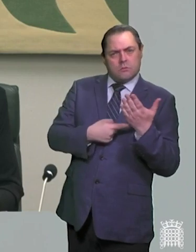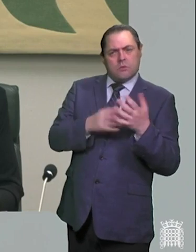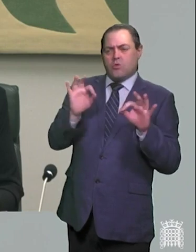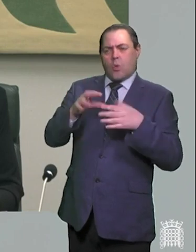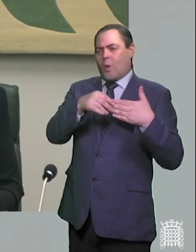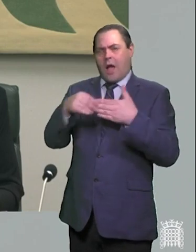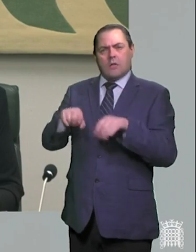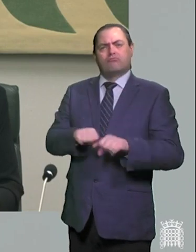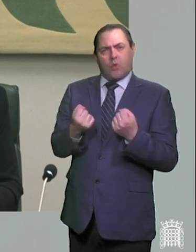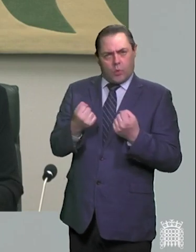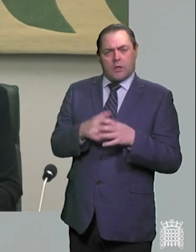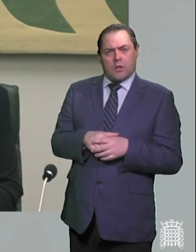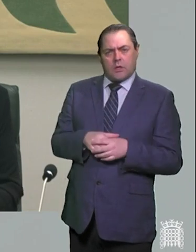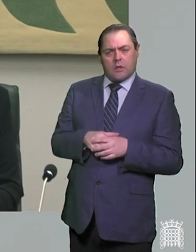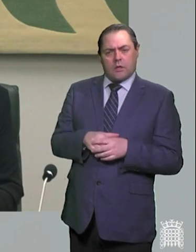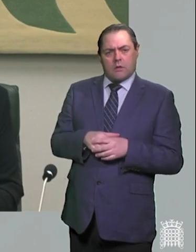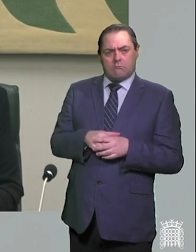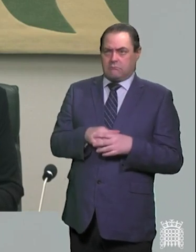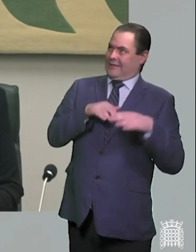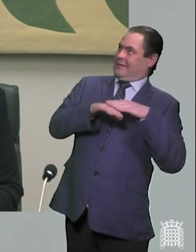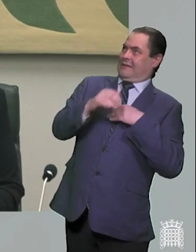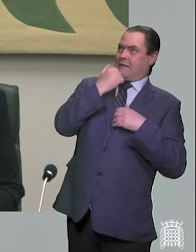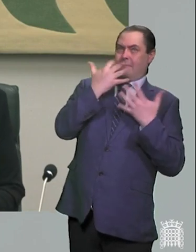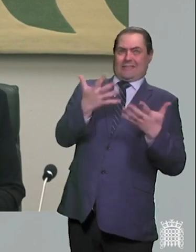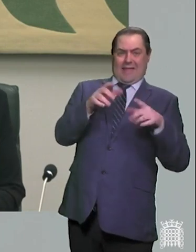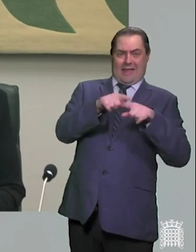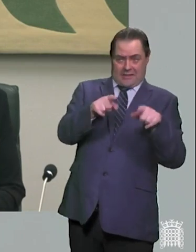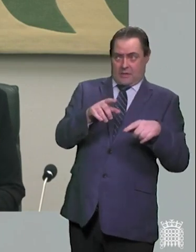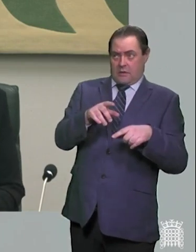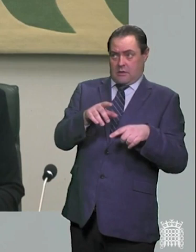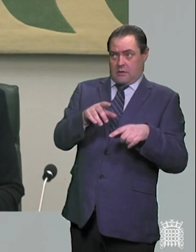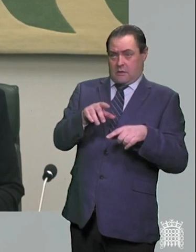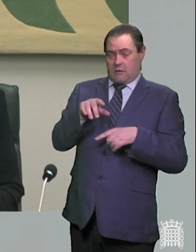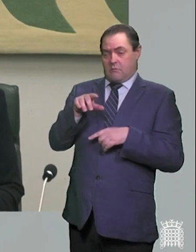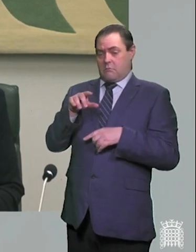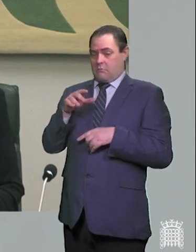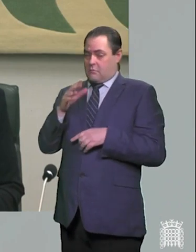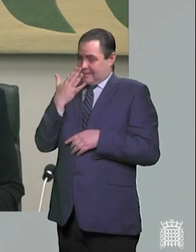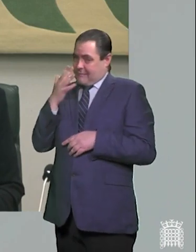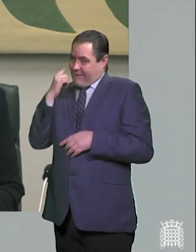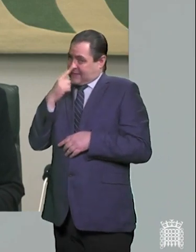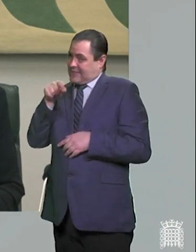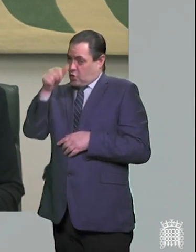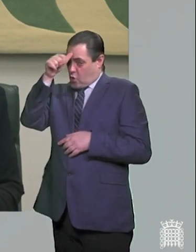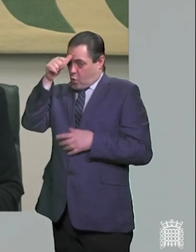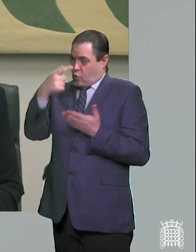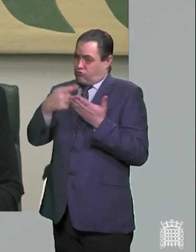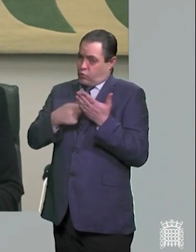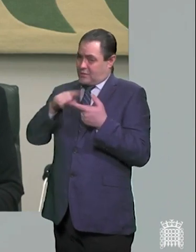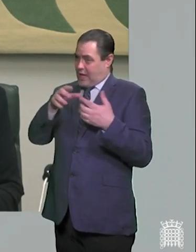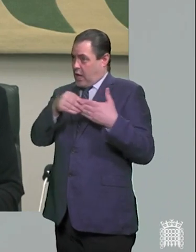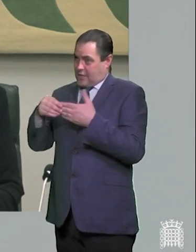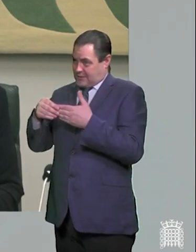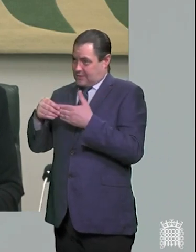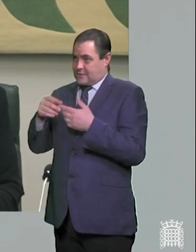Number 10 when we have evidence that he knew what the rules and guidance were and that he was present